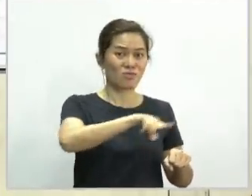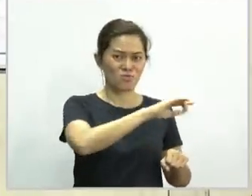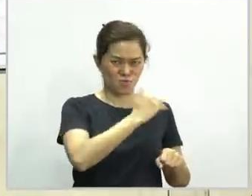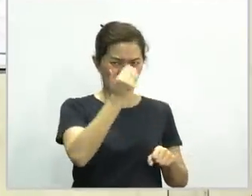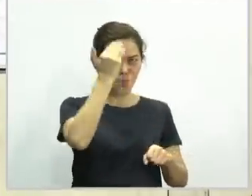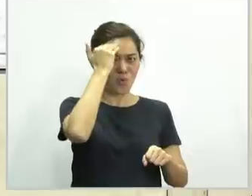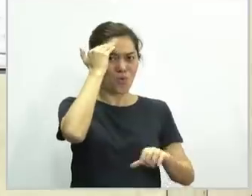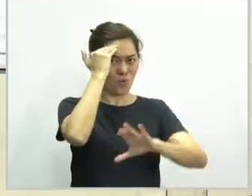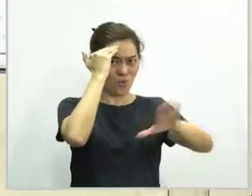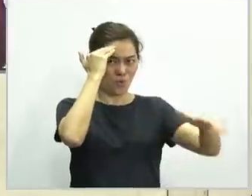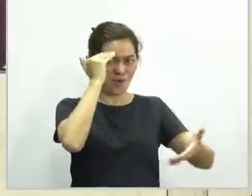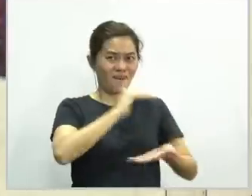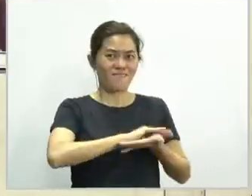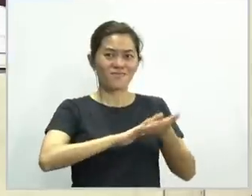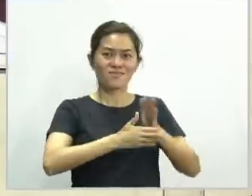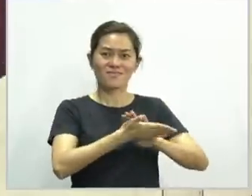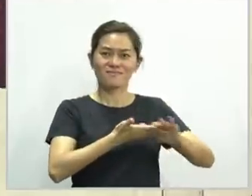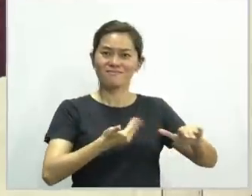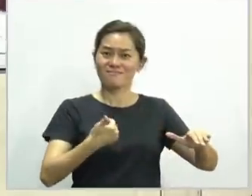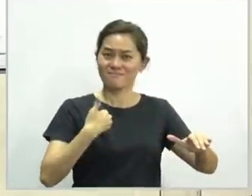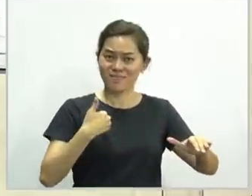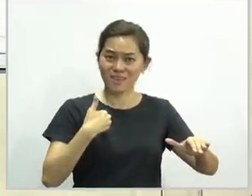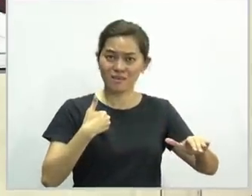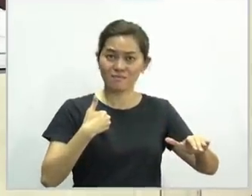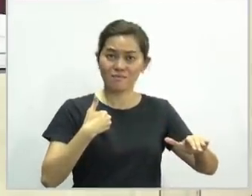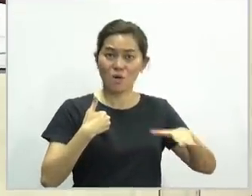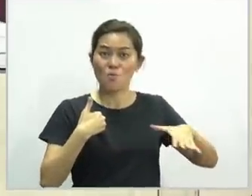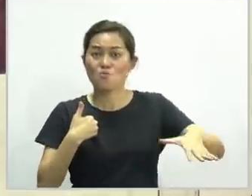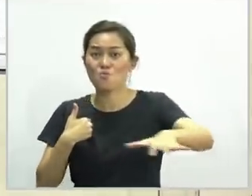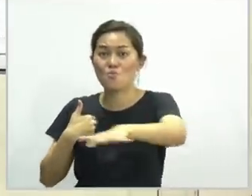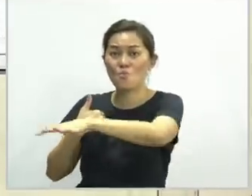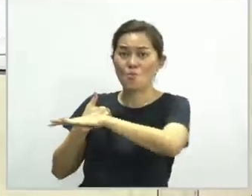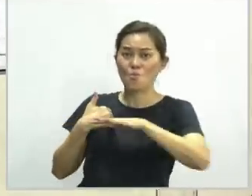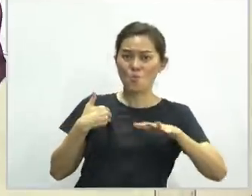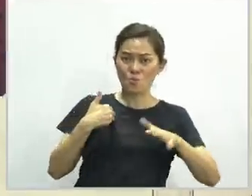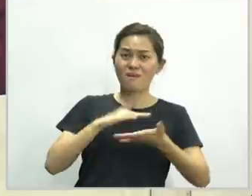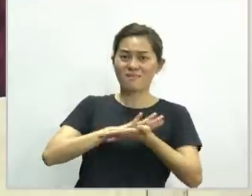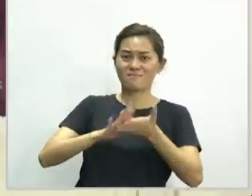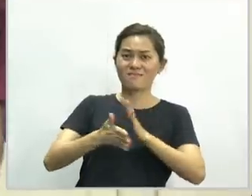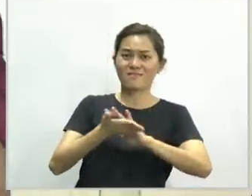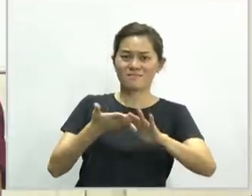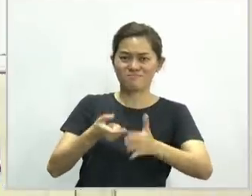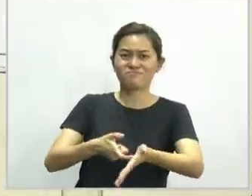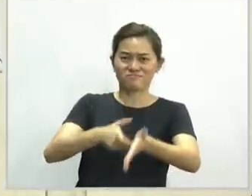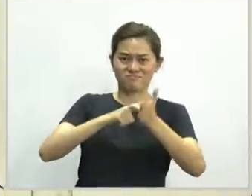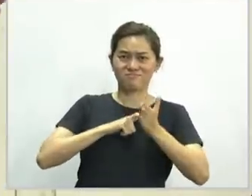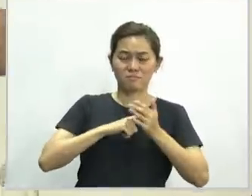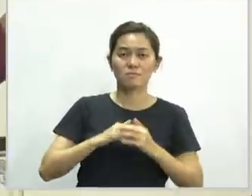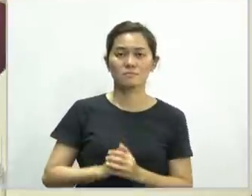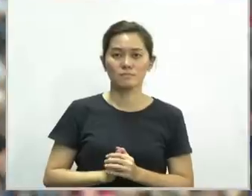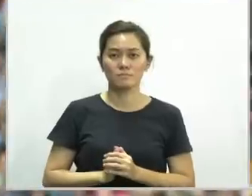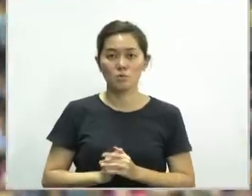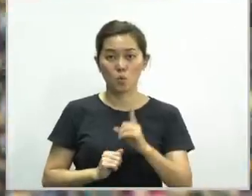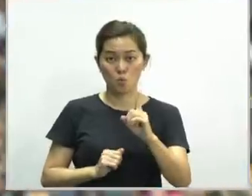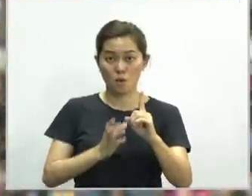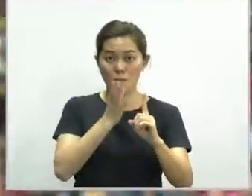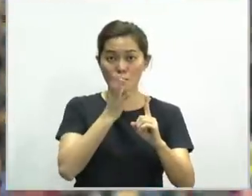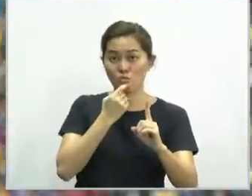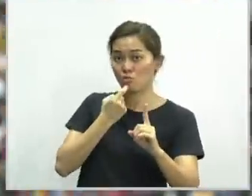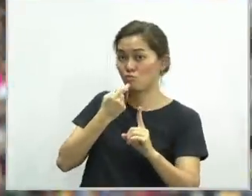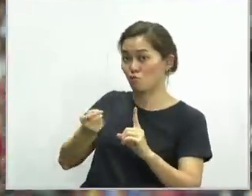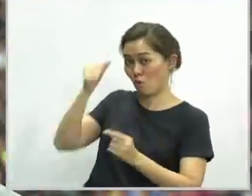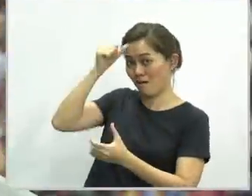forgiveness." We need forgiveness. A mother said to her